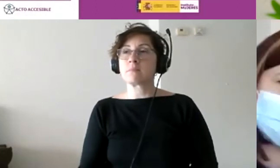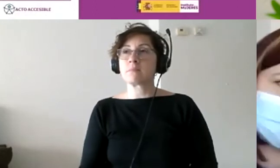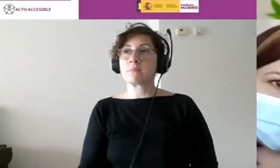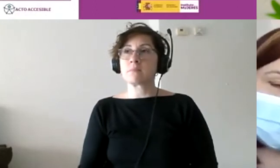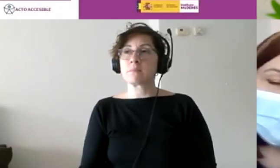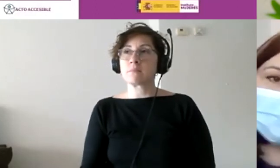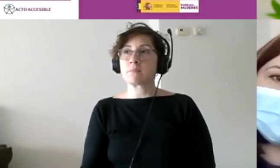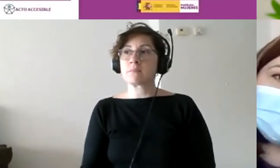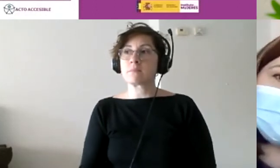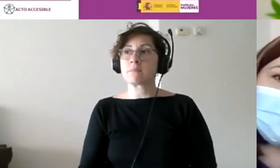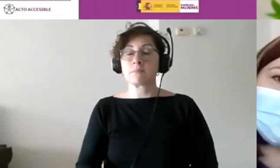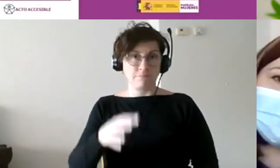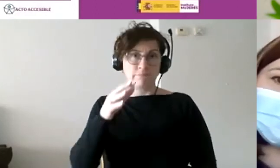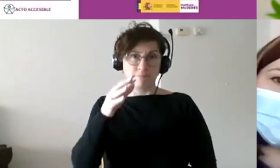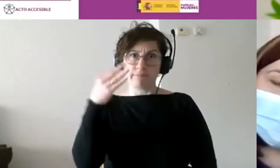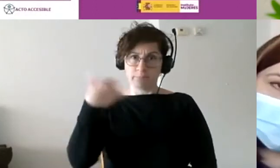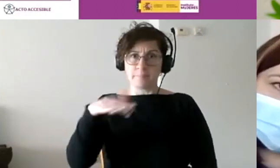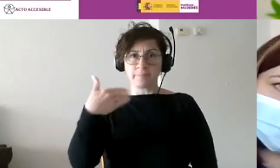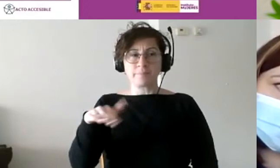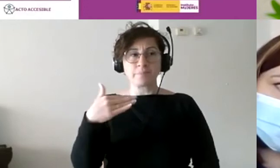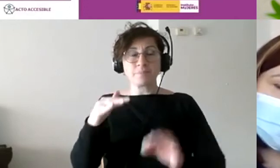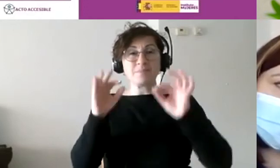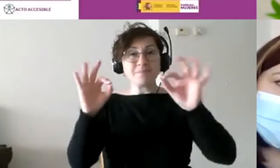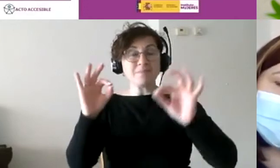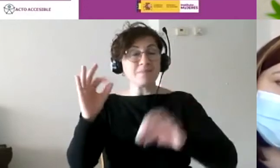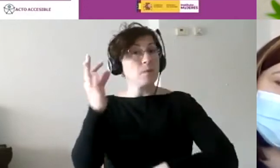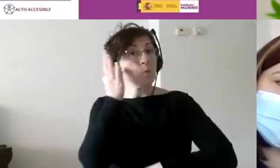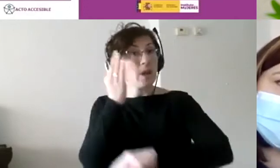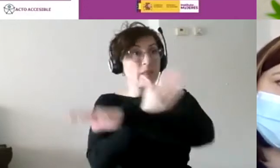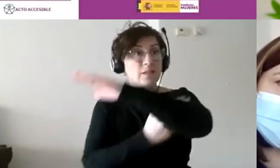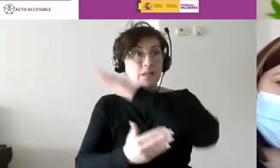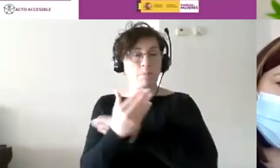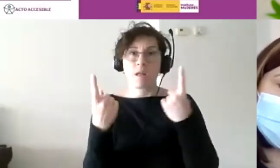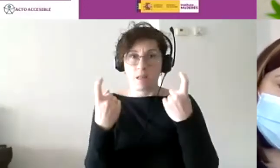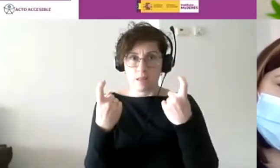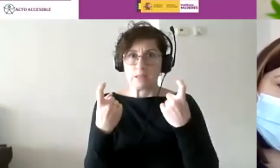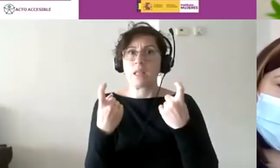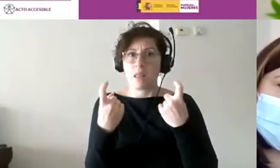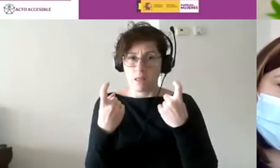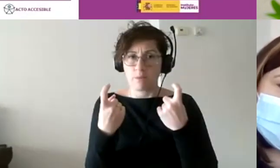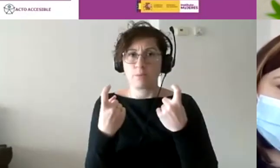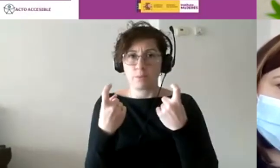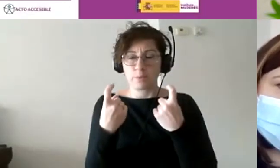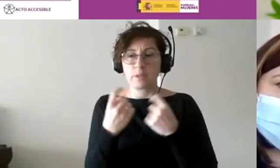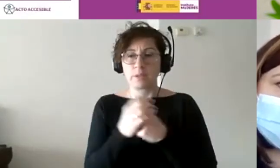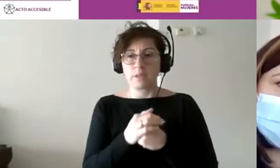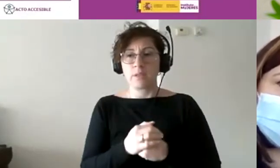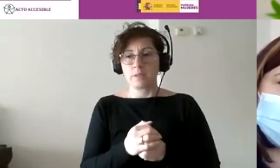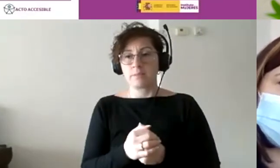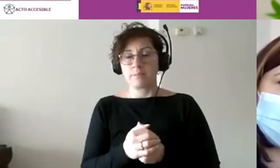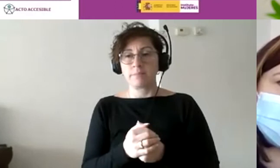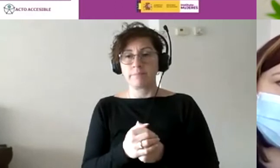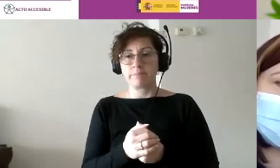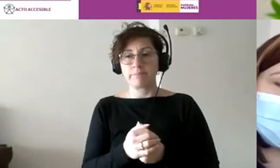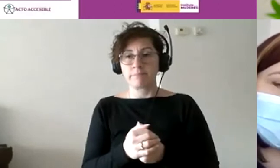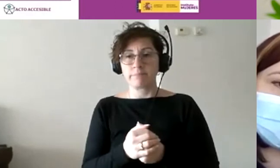are evacuated. It takes a long time. It takes several days or 1 week to get to the place,